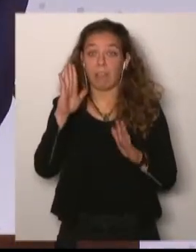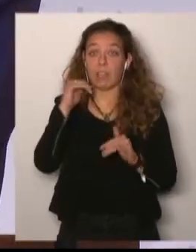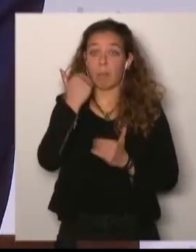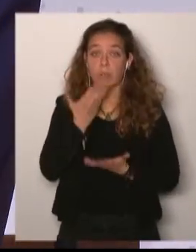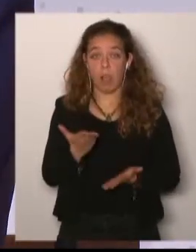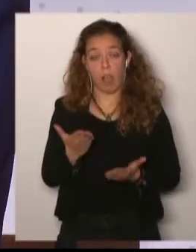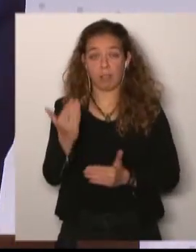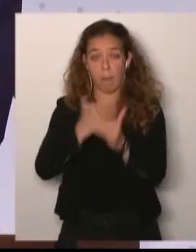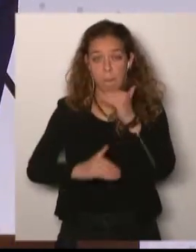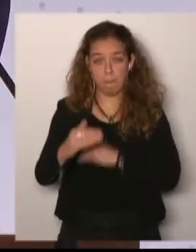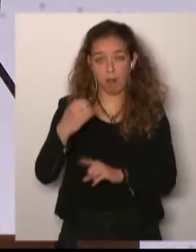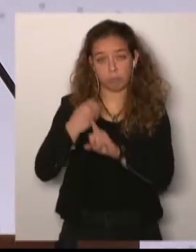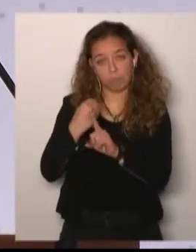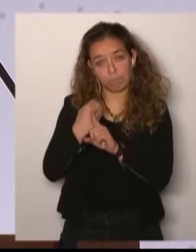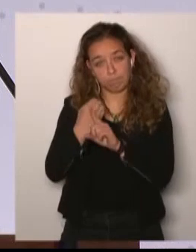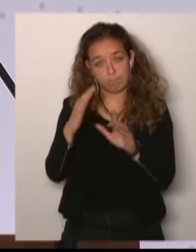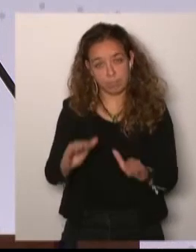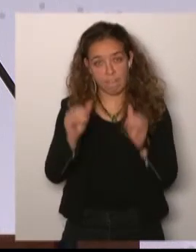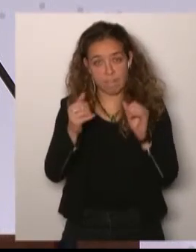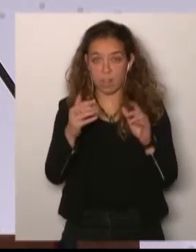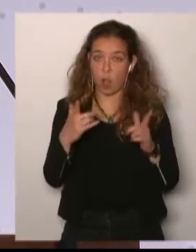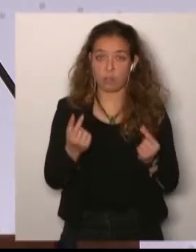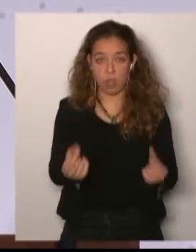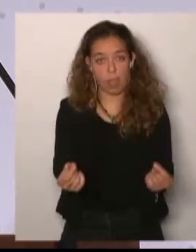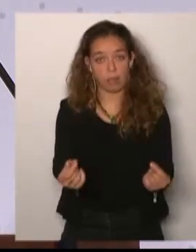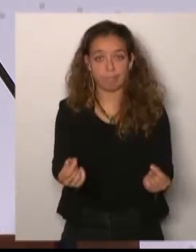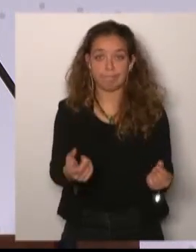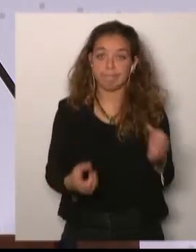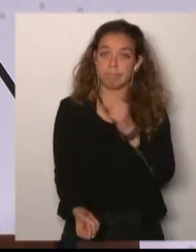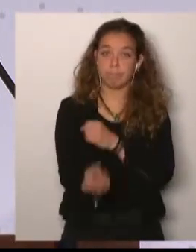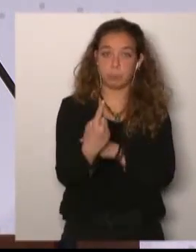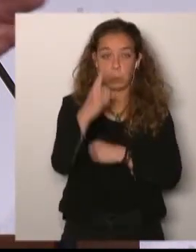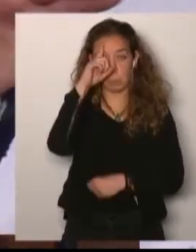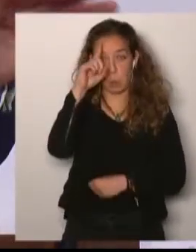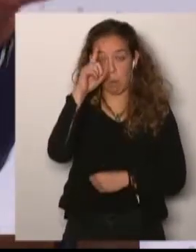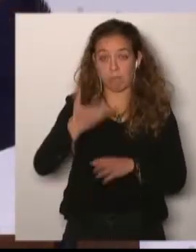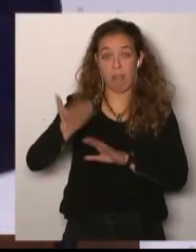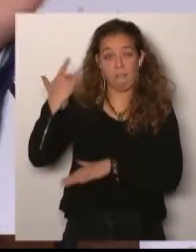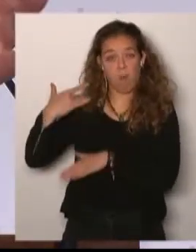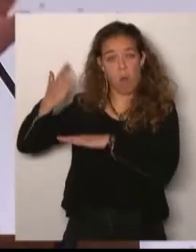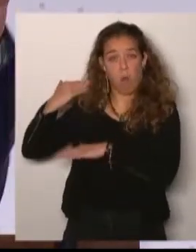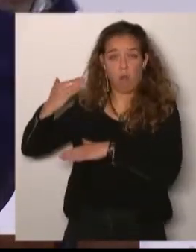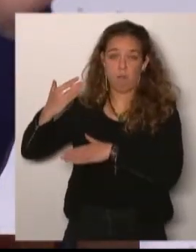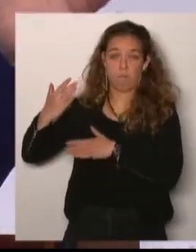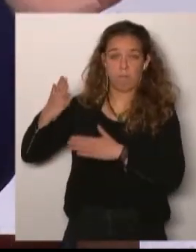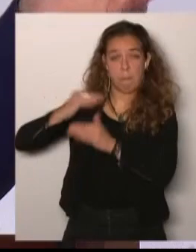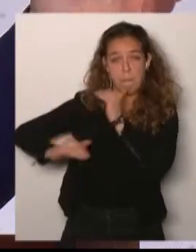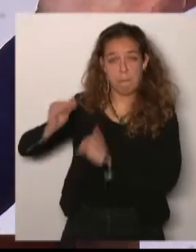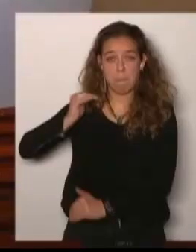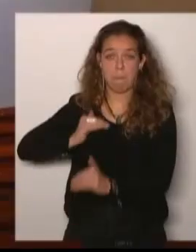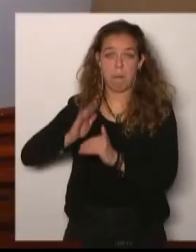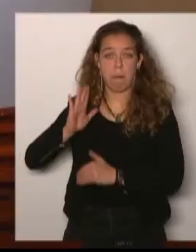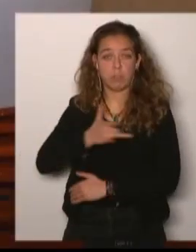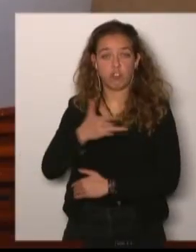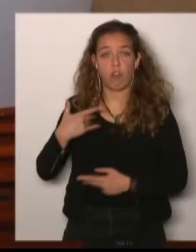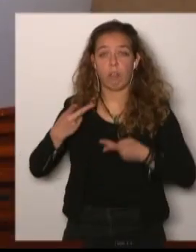when we have adopted other public health plans, they're very often restricted within the public health sphere,